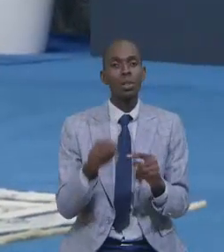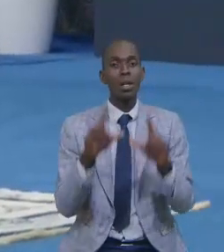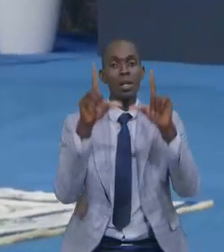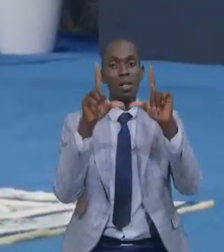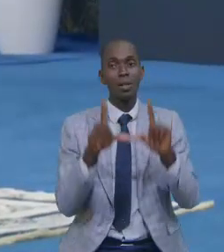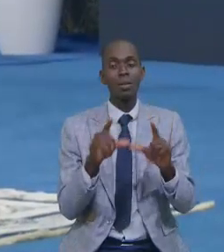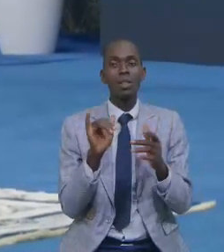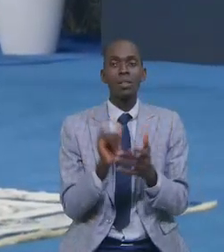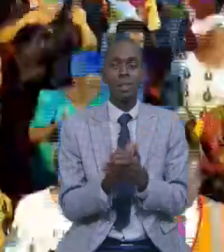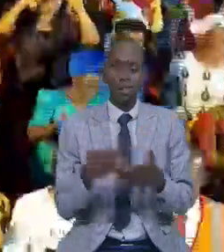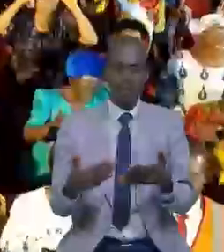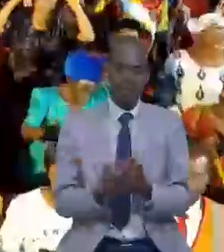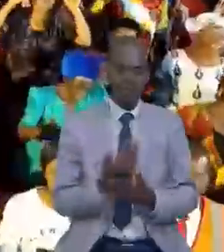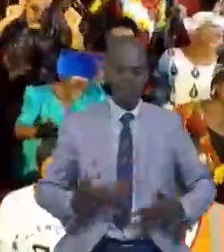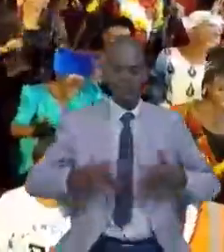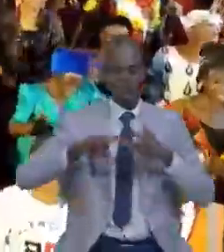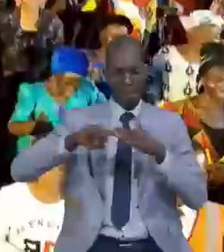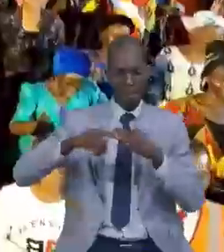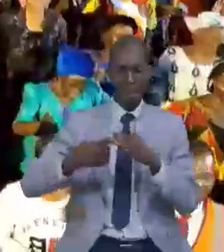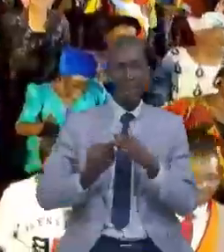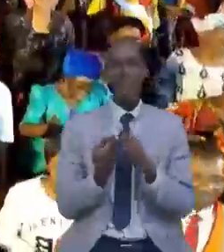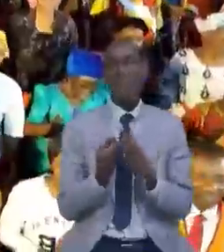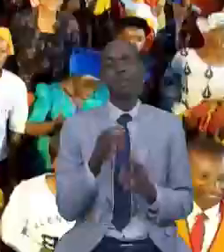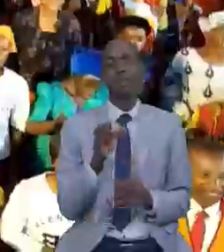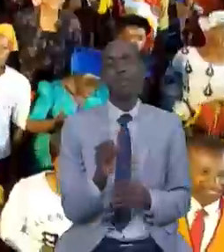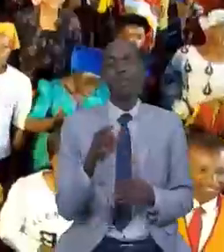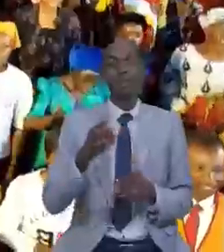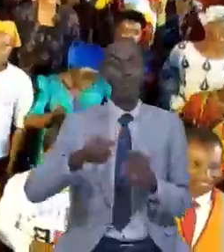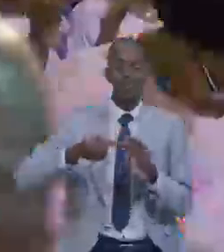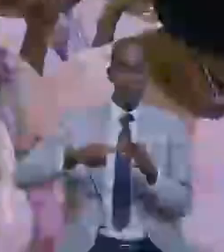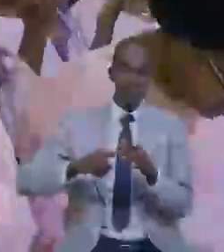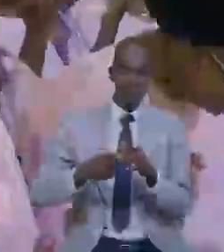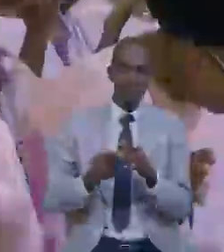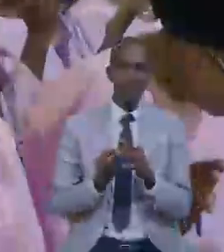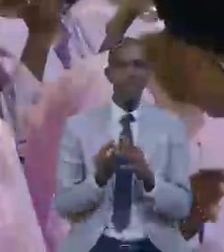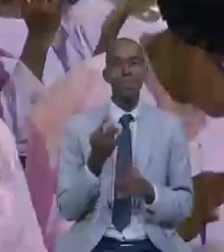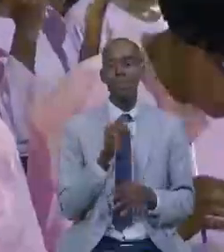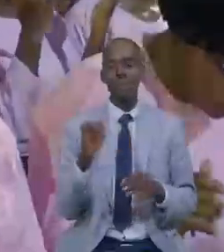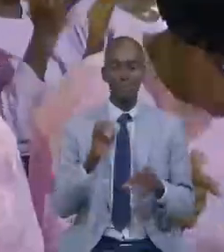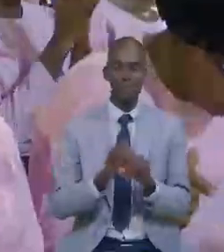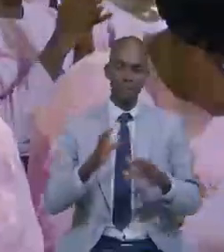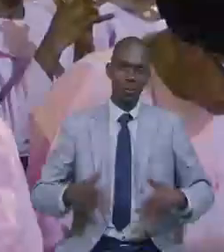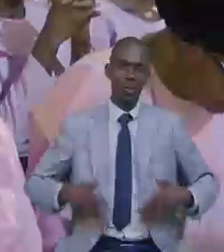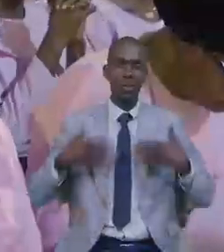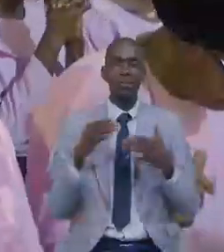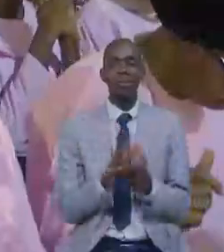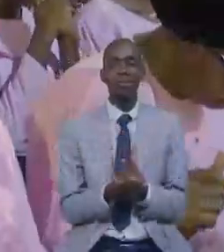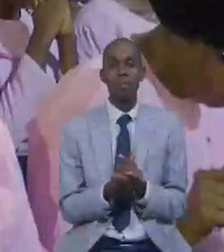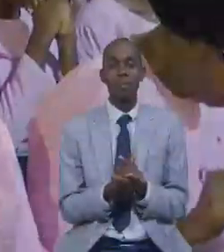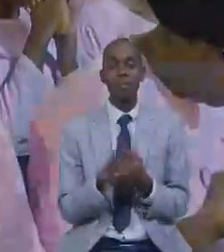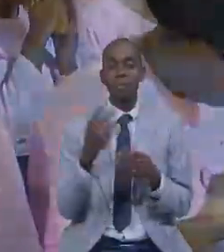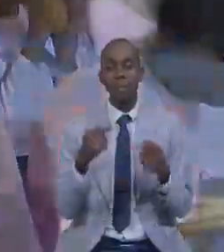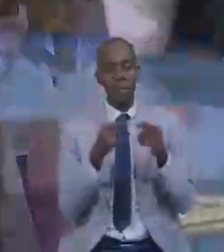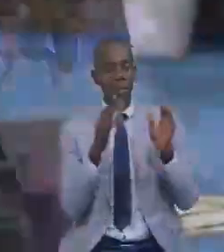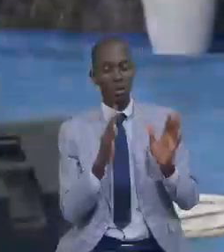is beginning. A commencement is beginning in your life. The enemy wanted